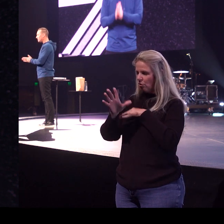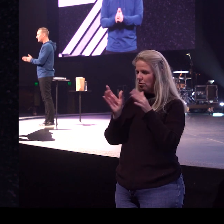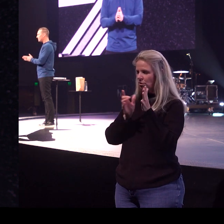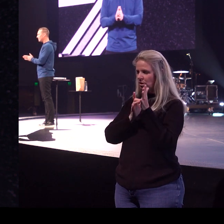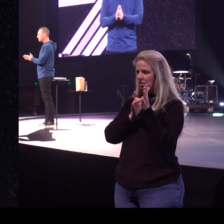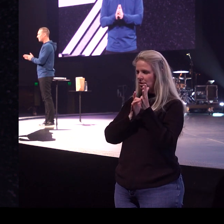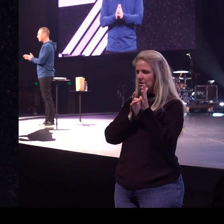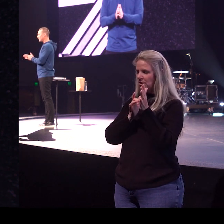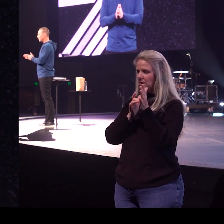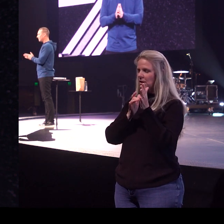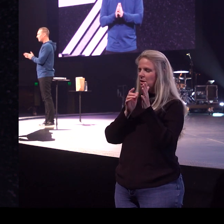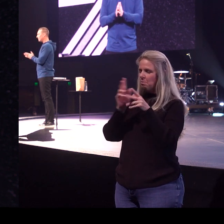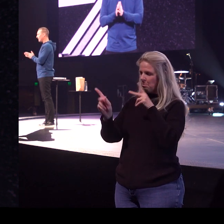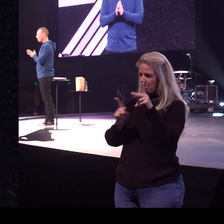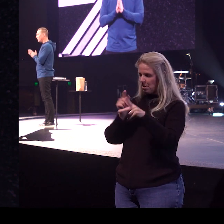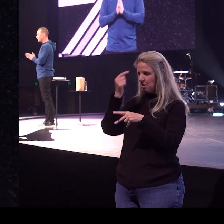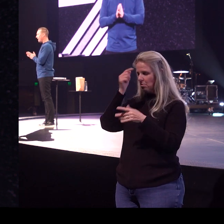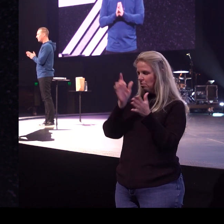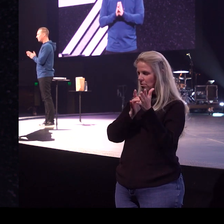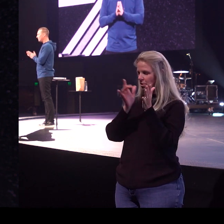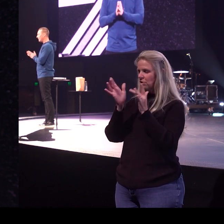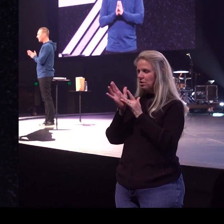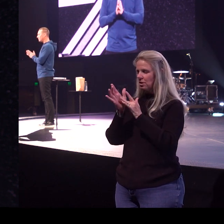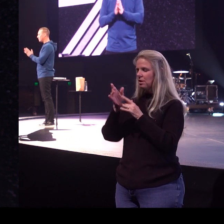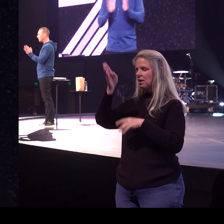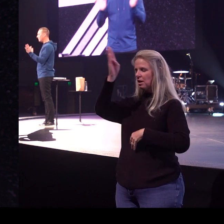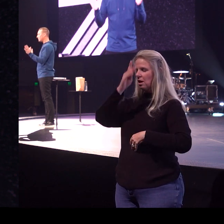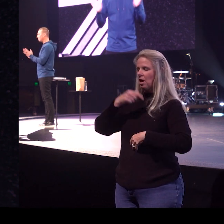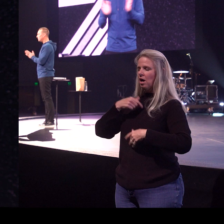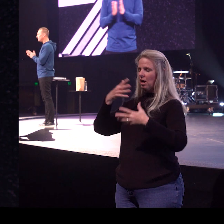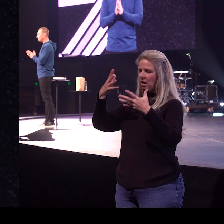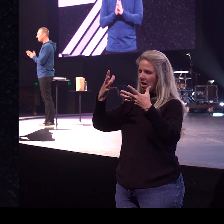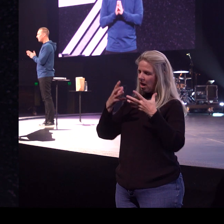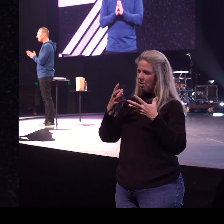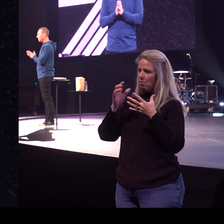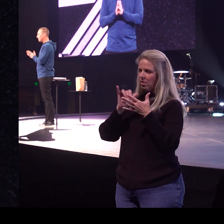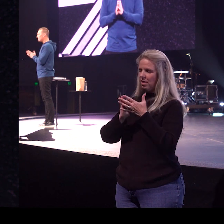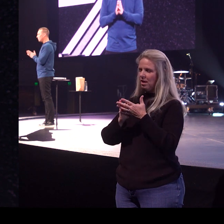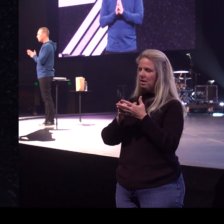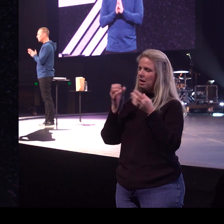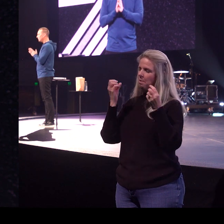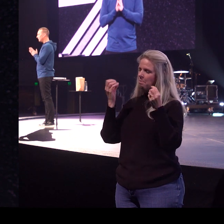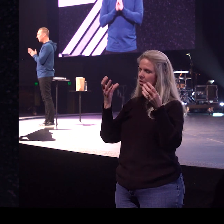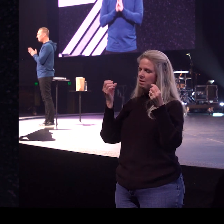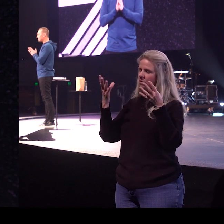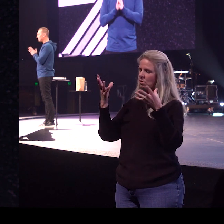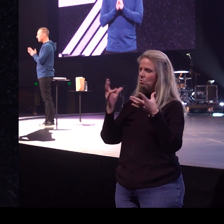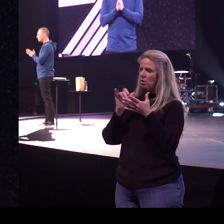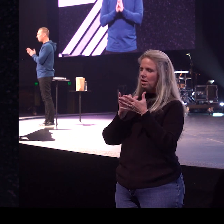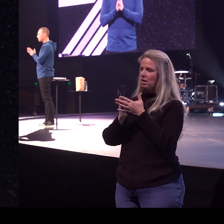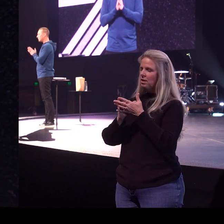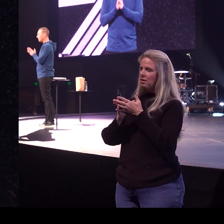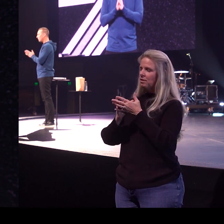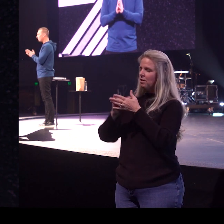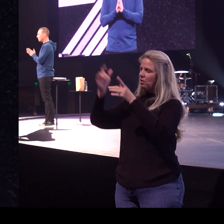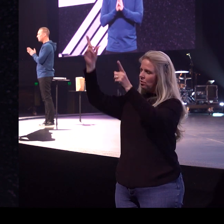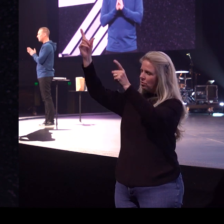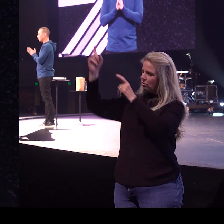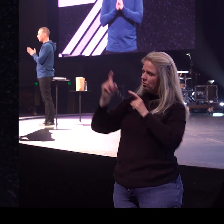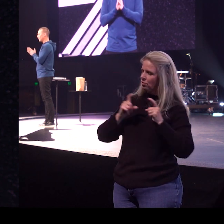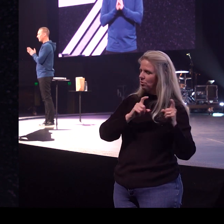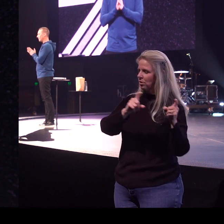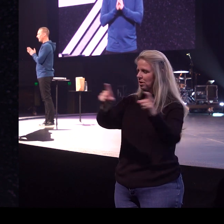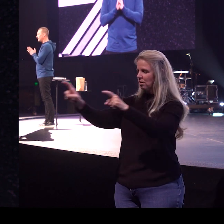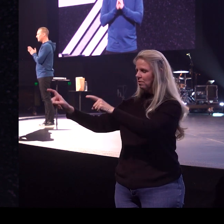for Jesus? God, I want that. And I know so many of us do. So would you give us the inspiration and the